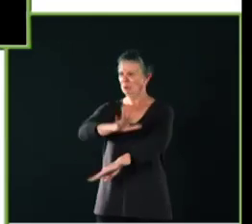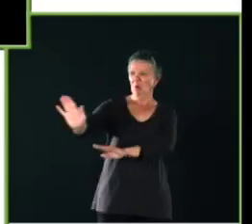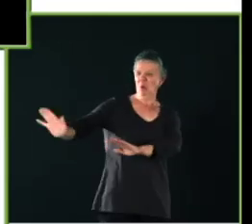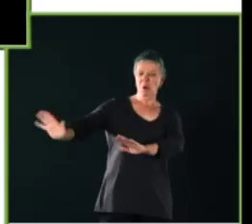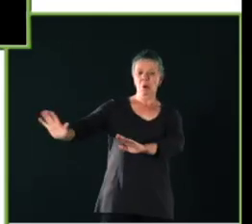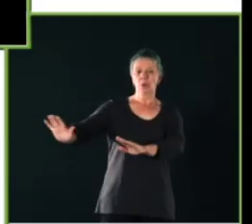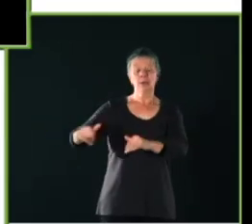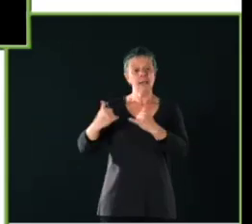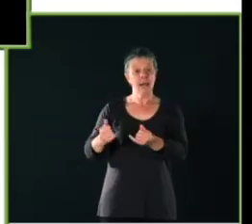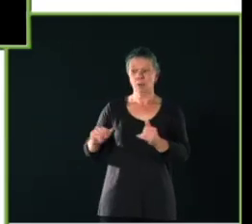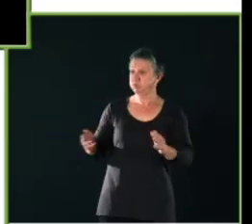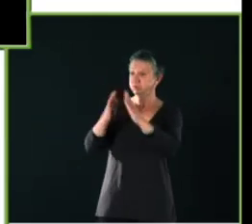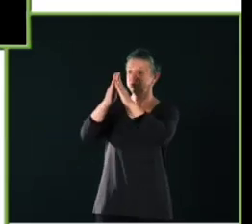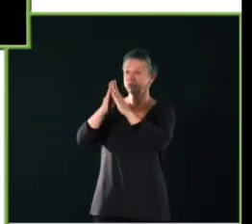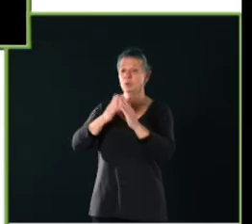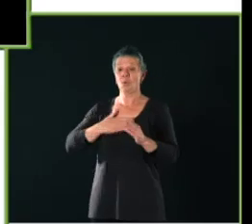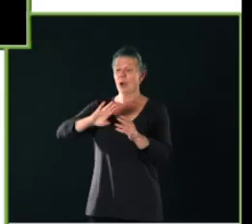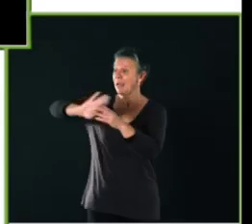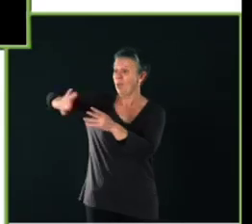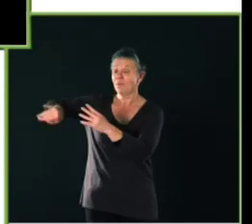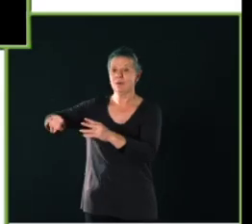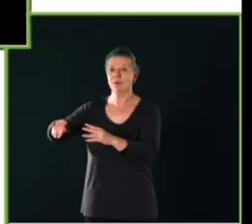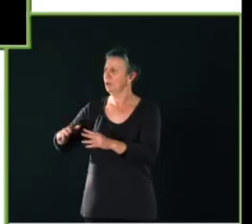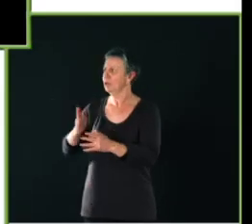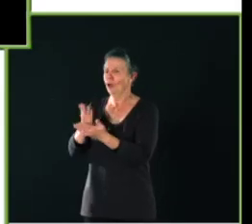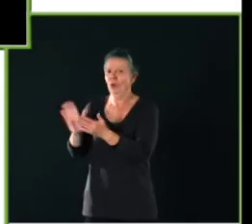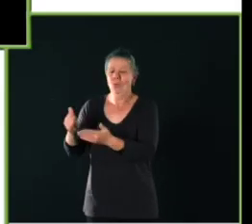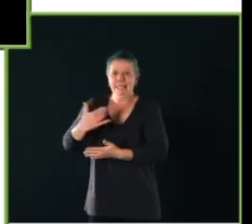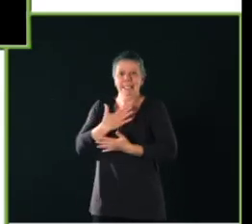an iconic piece of architecture too.